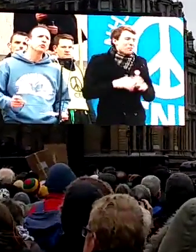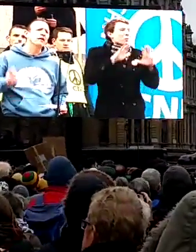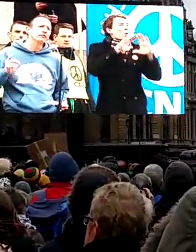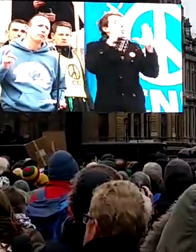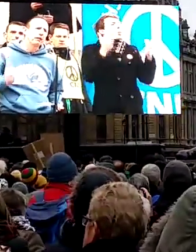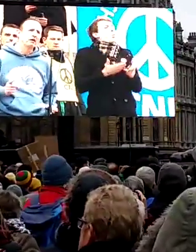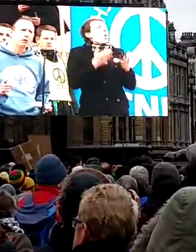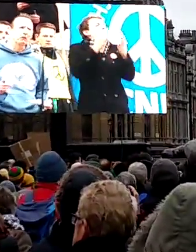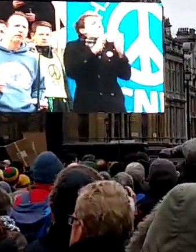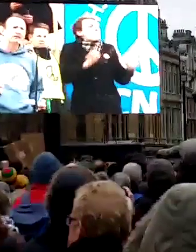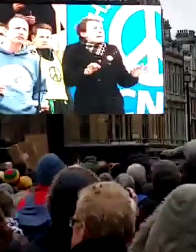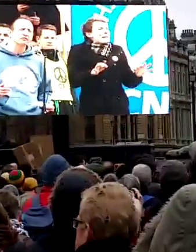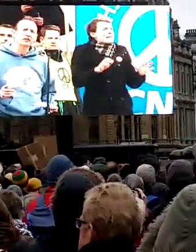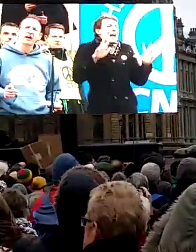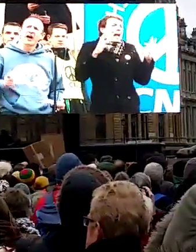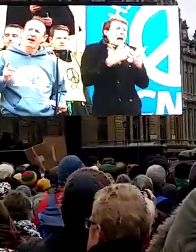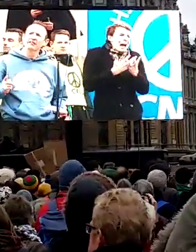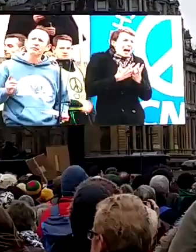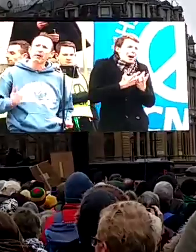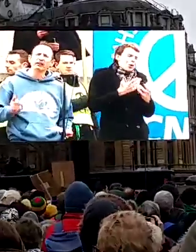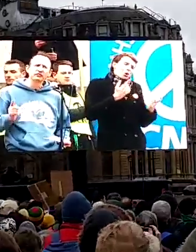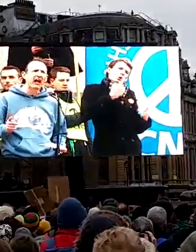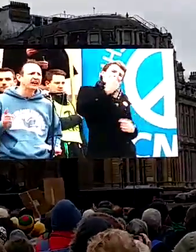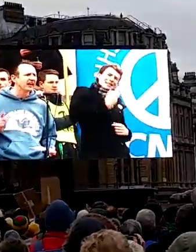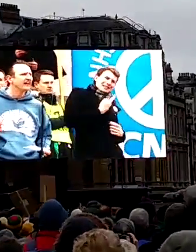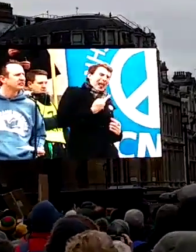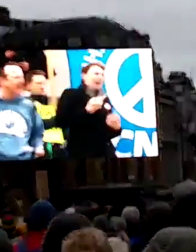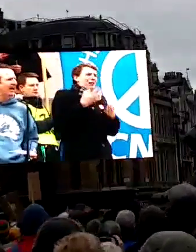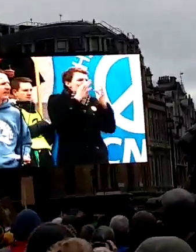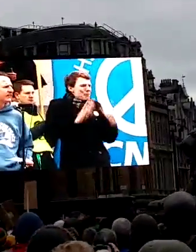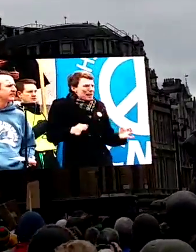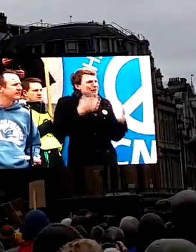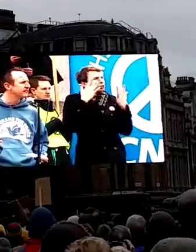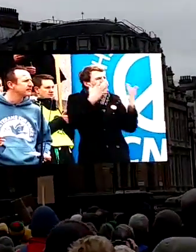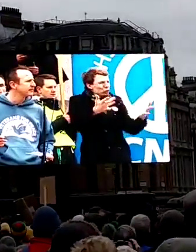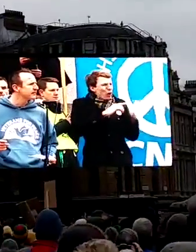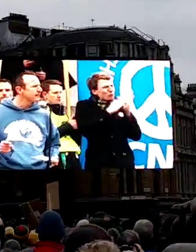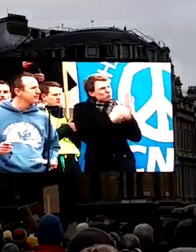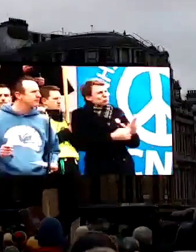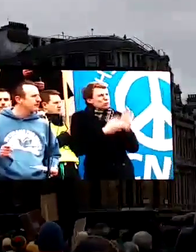peace, you have to be world peace. And everybody standing here today,